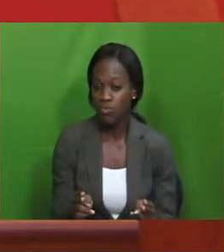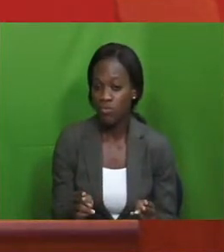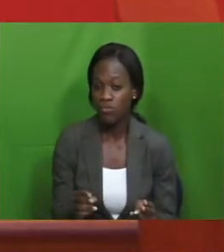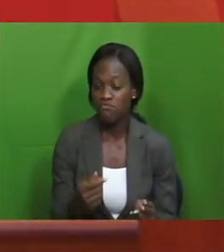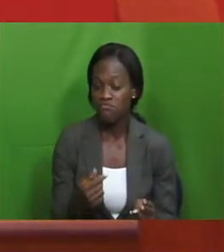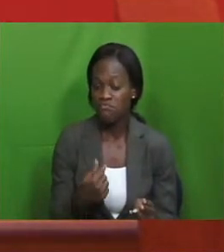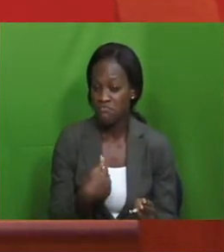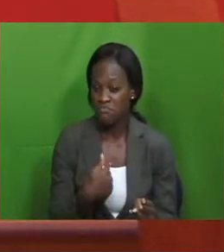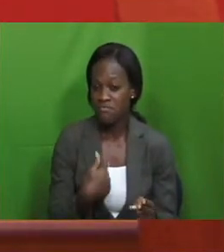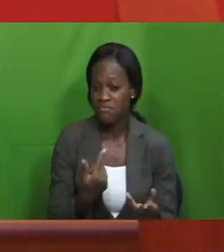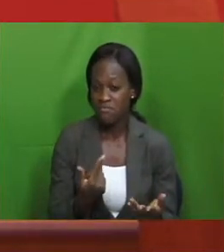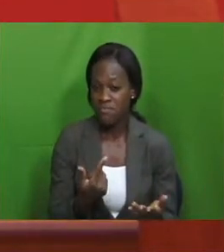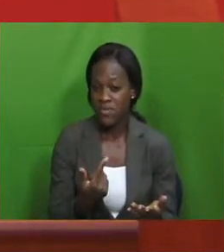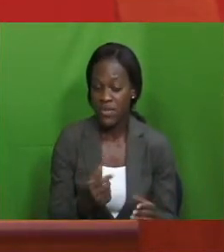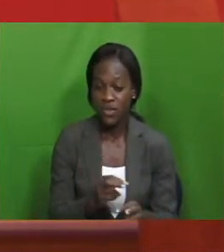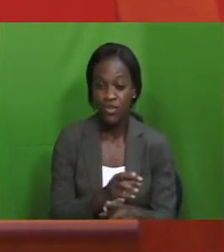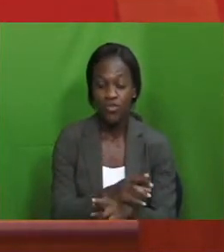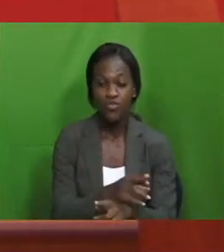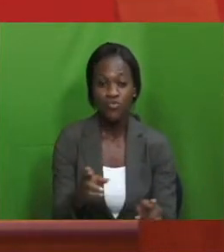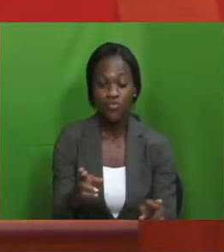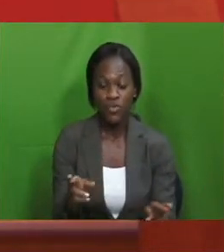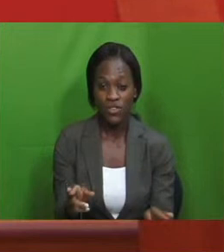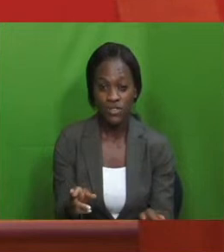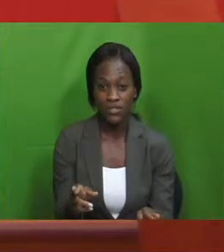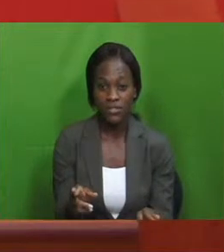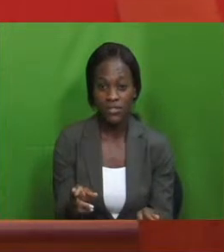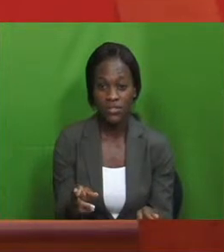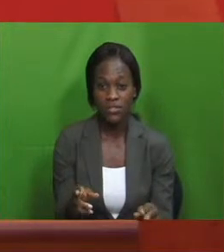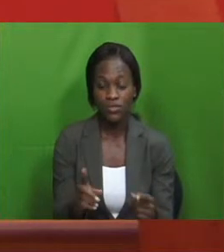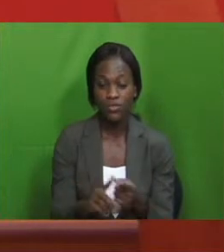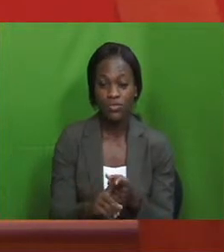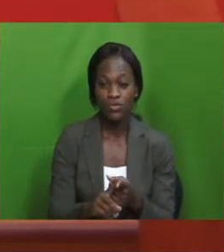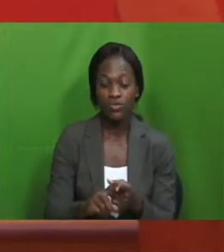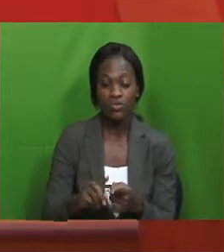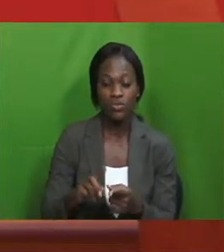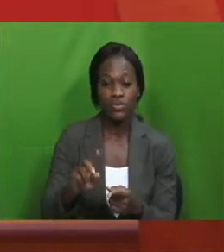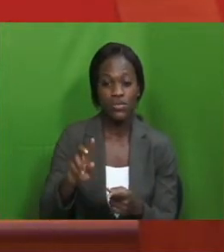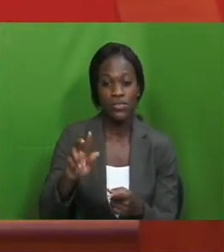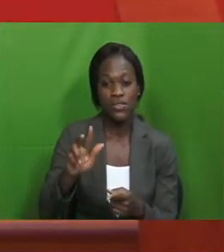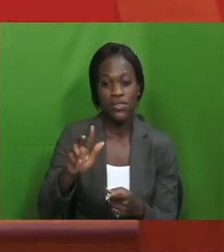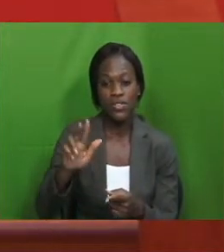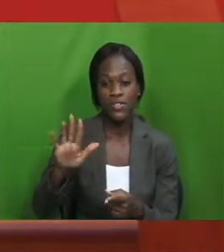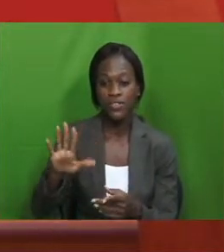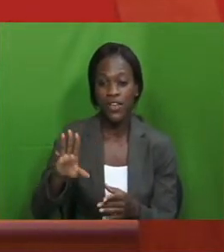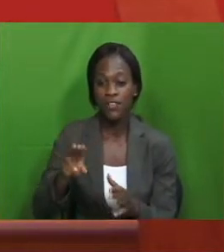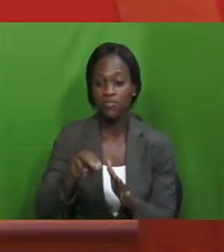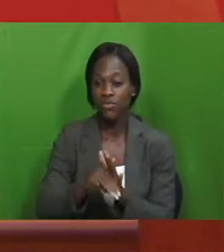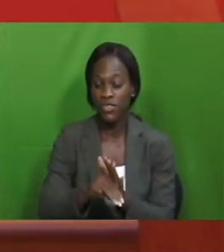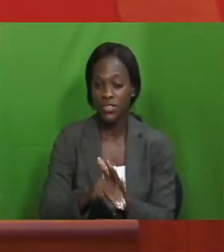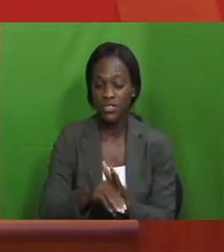it to 35 minutes each.